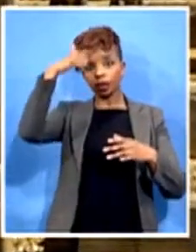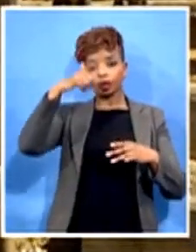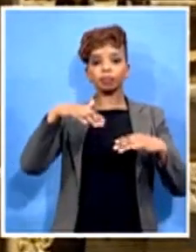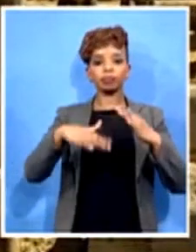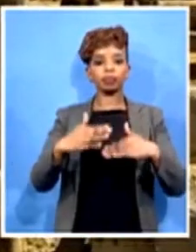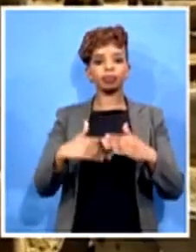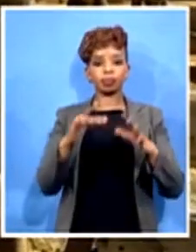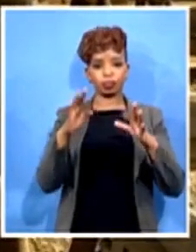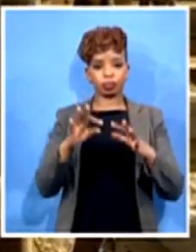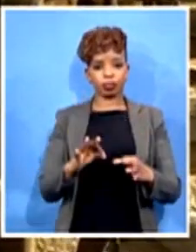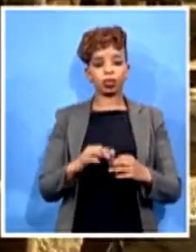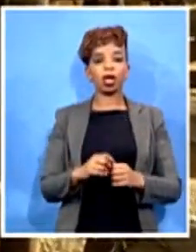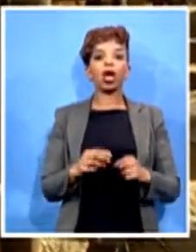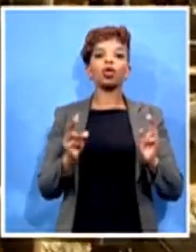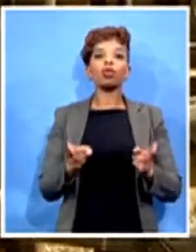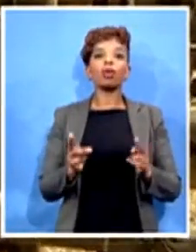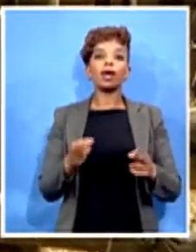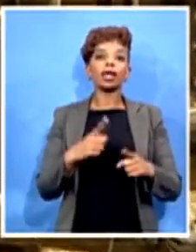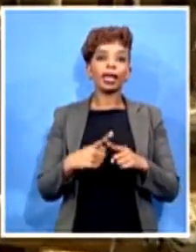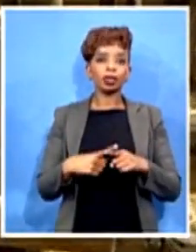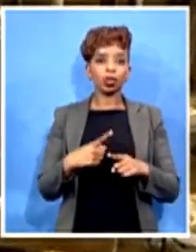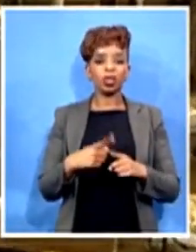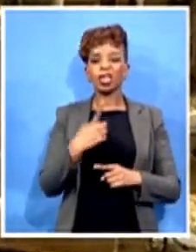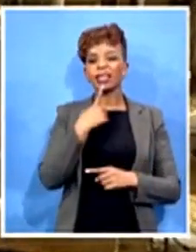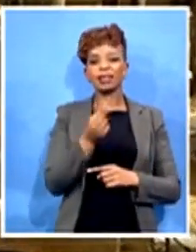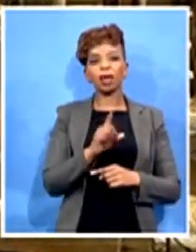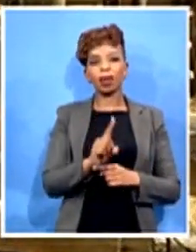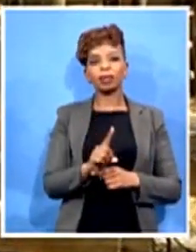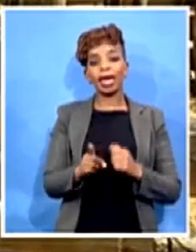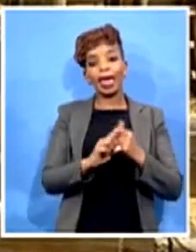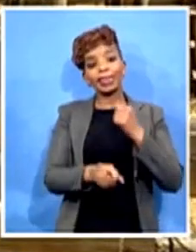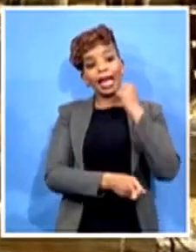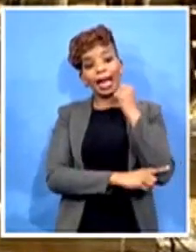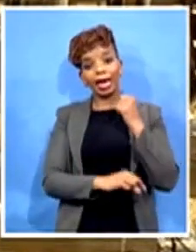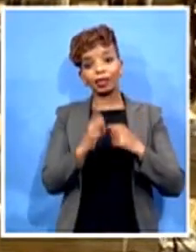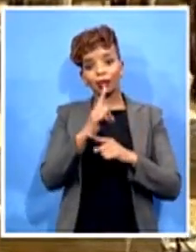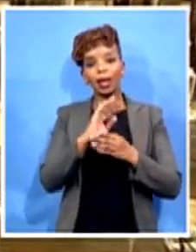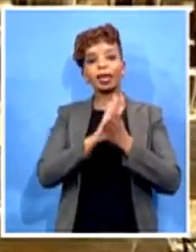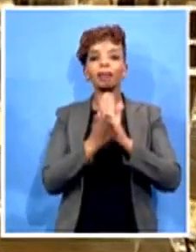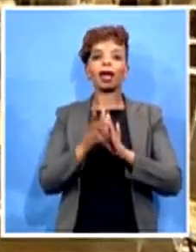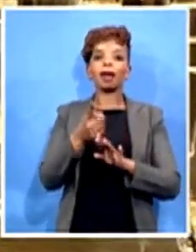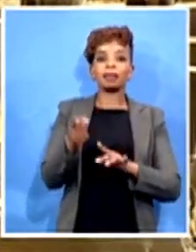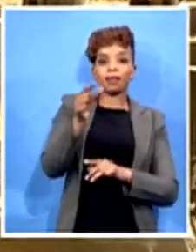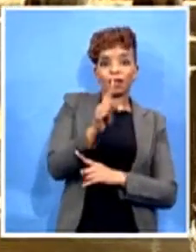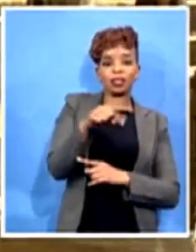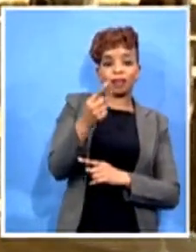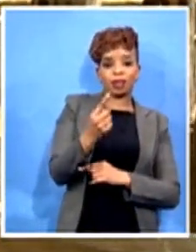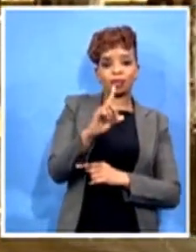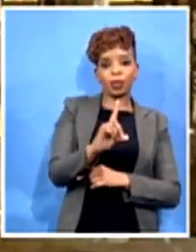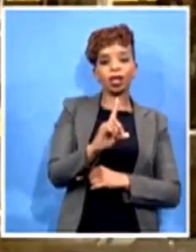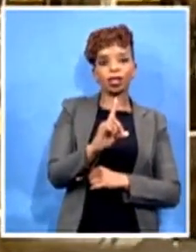we are very happy that we have learned from the other kingships, and we are going to make sure that